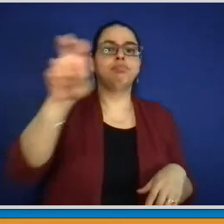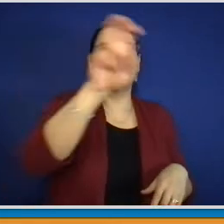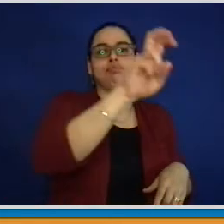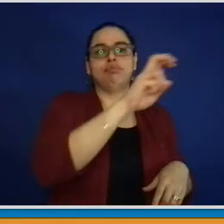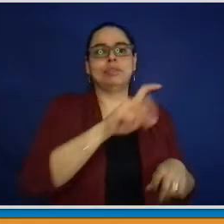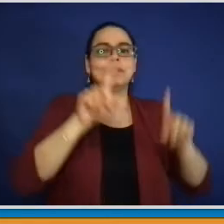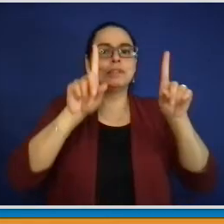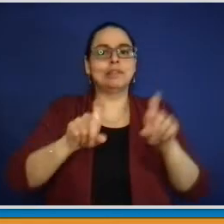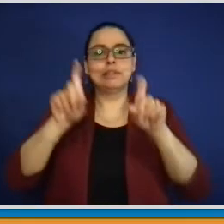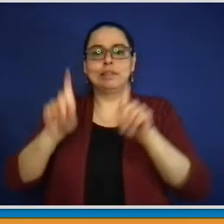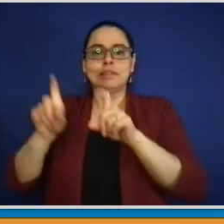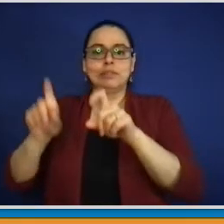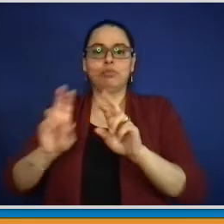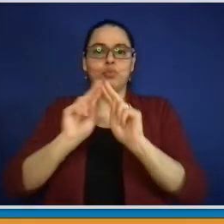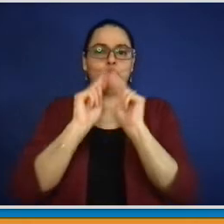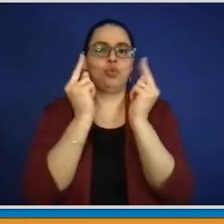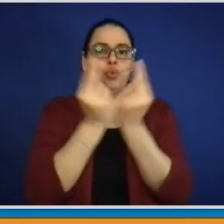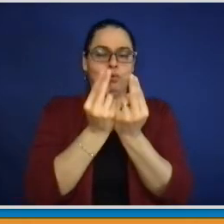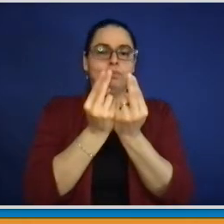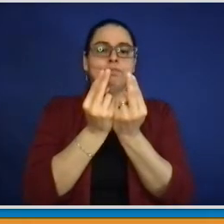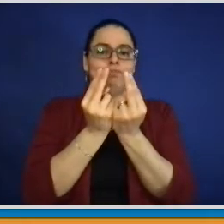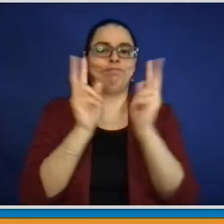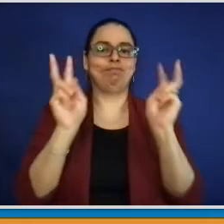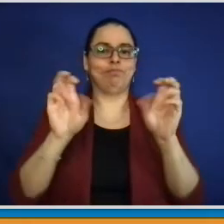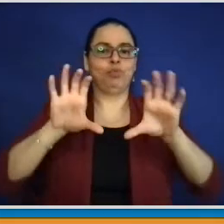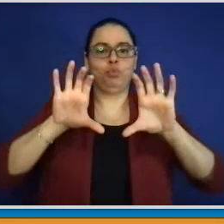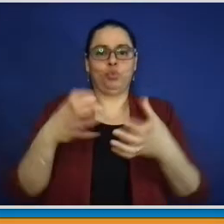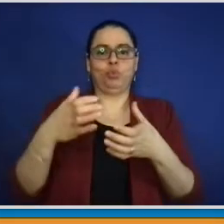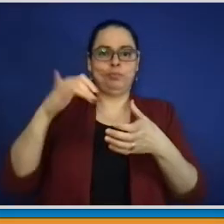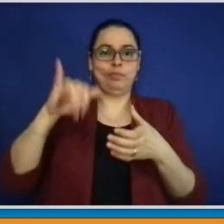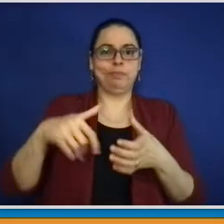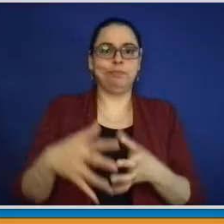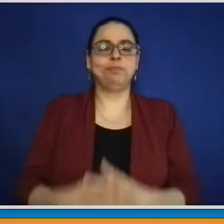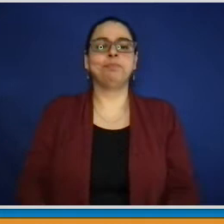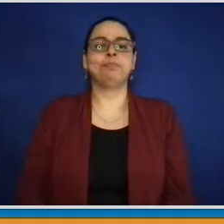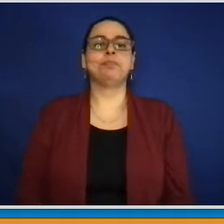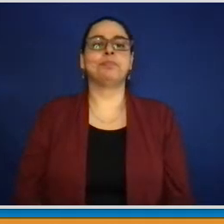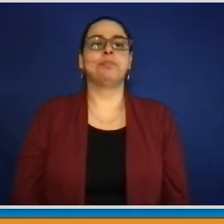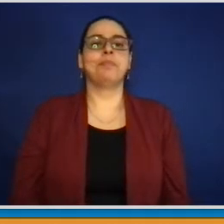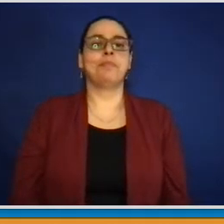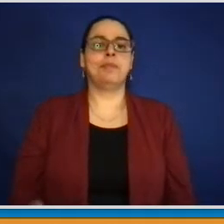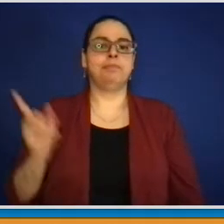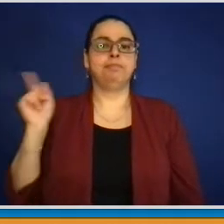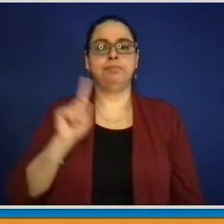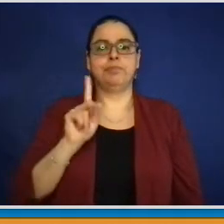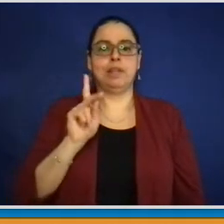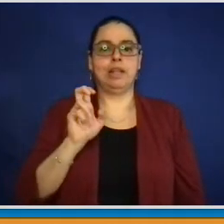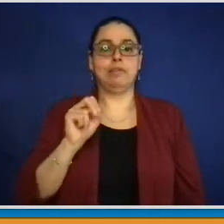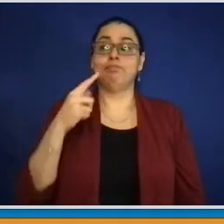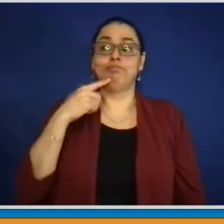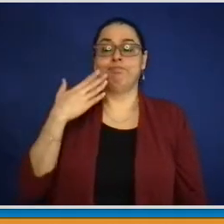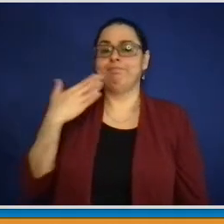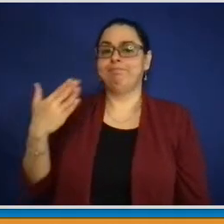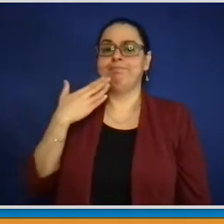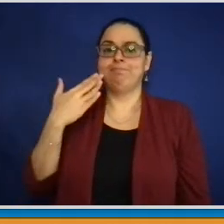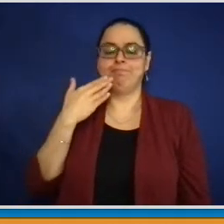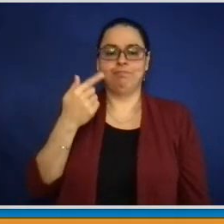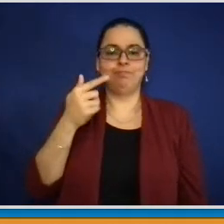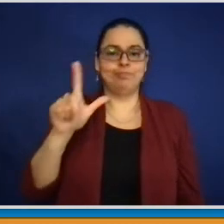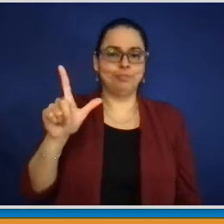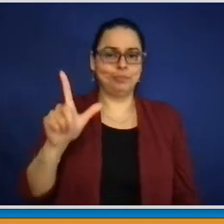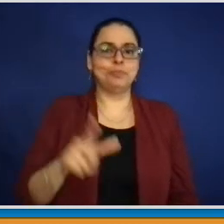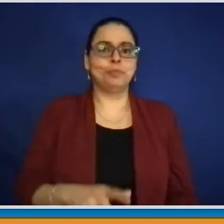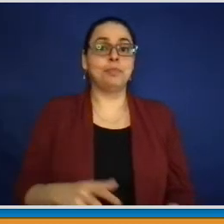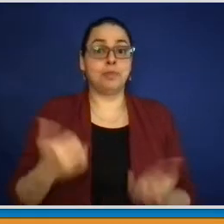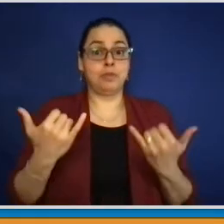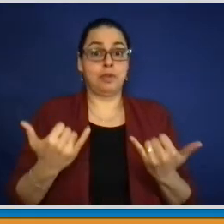Thanks, George. And while, as the county executive mentioned, the vaccinations continue, eligibility continues to